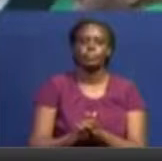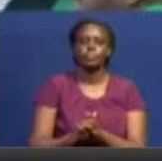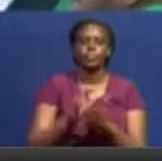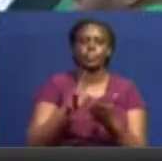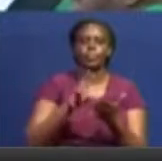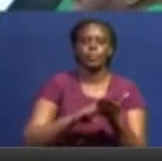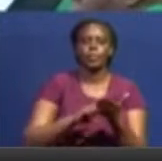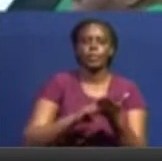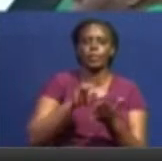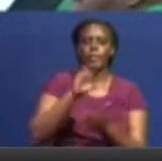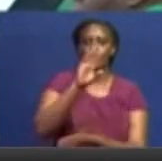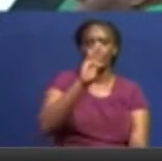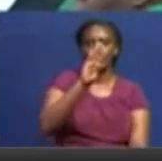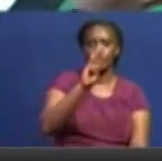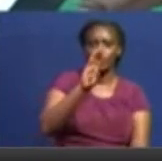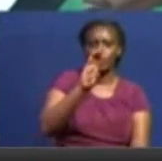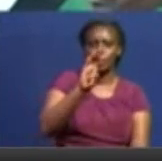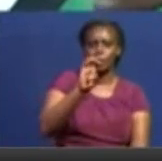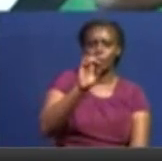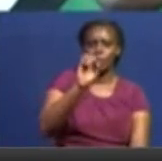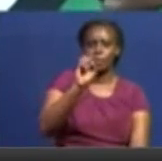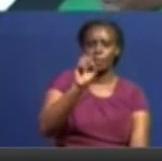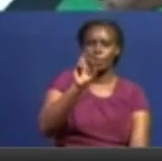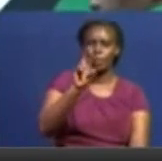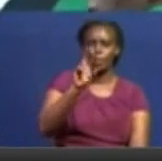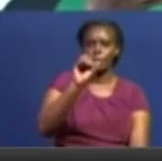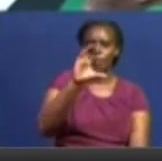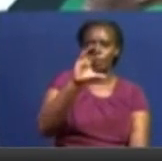Vihiga Beatrice Kahai Adagala.